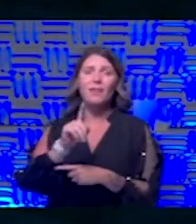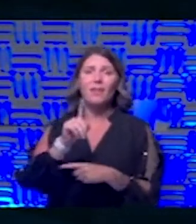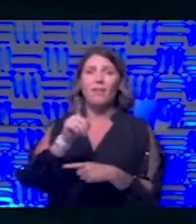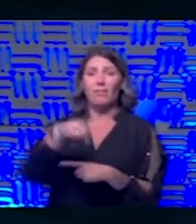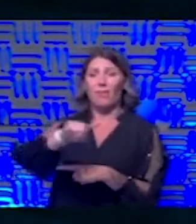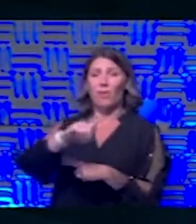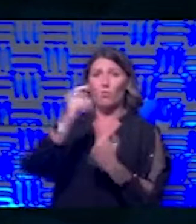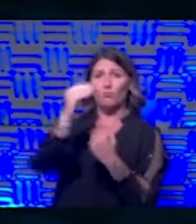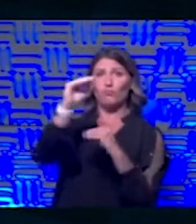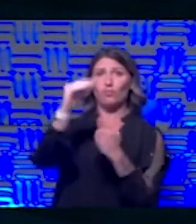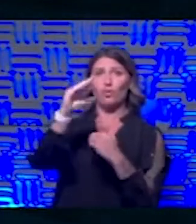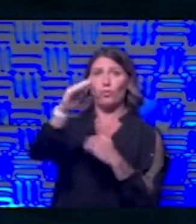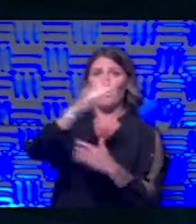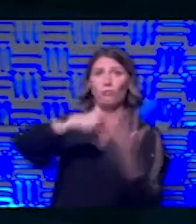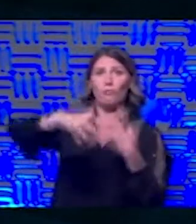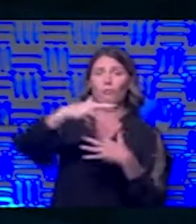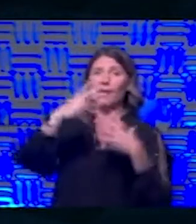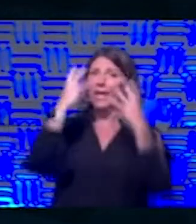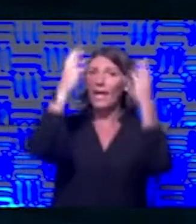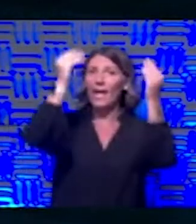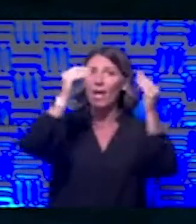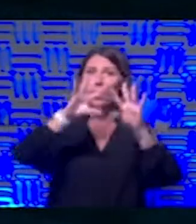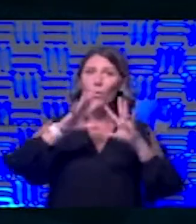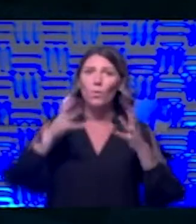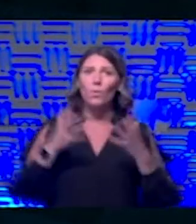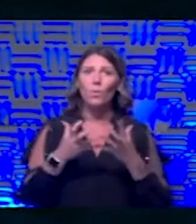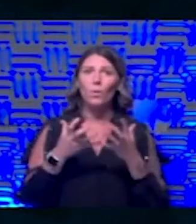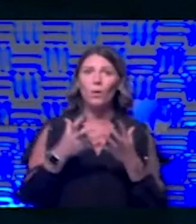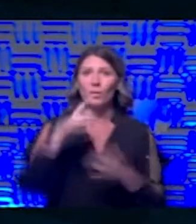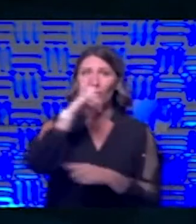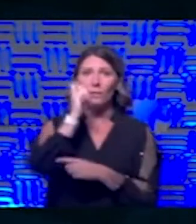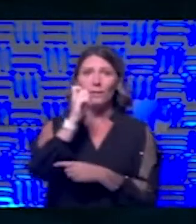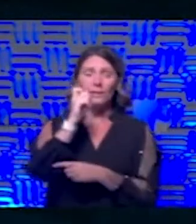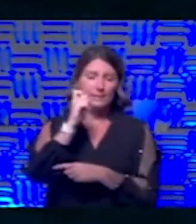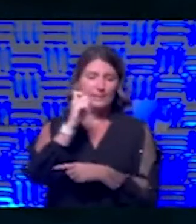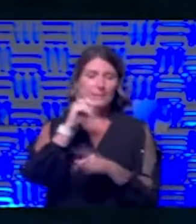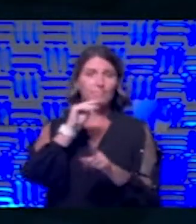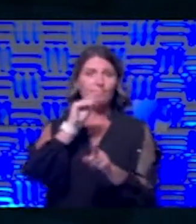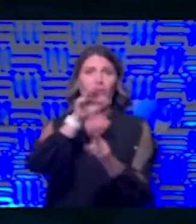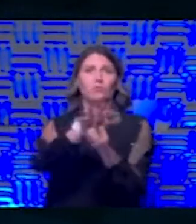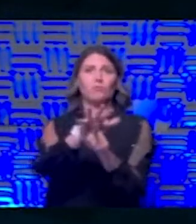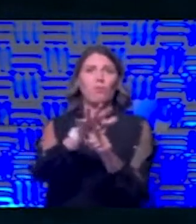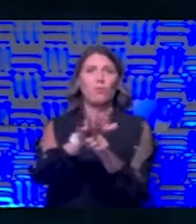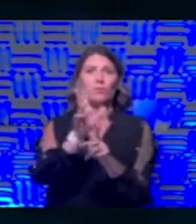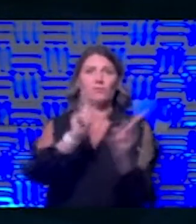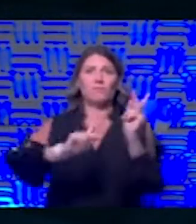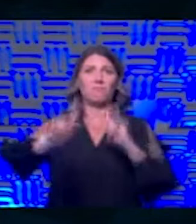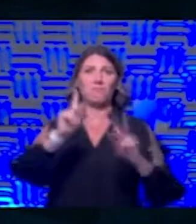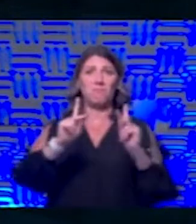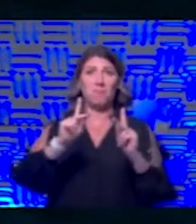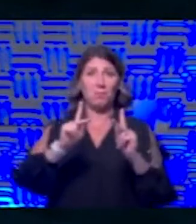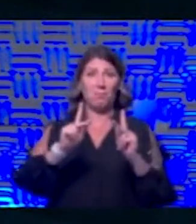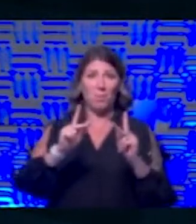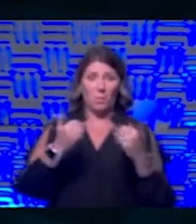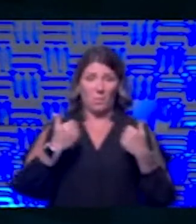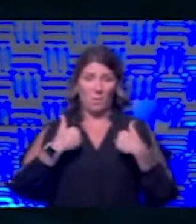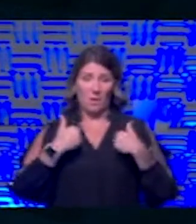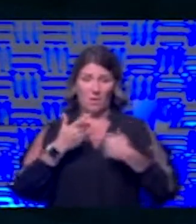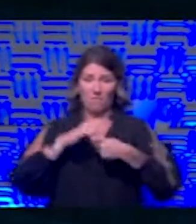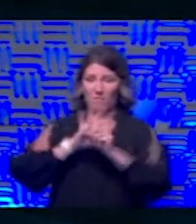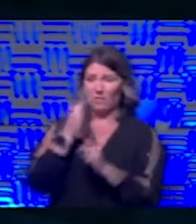and their going out in the world because they were exposed to people who were on the front line and making them higher risk of potentially